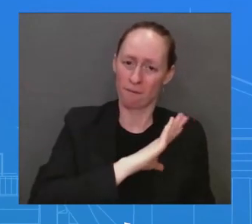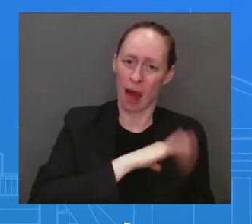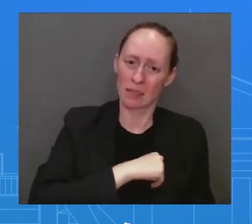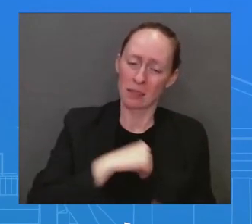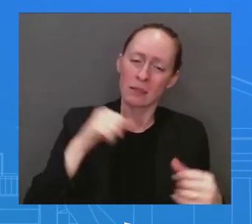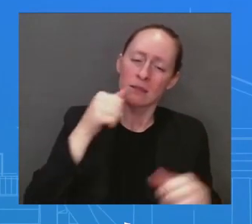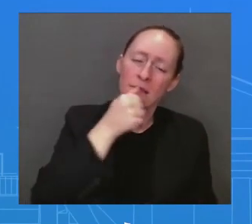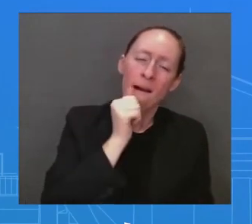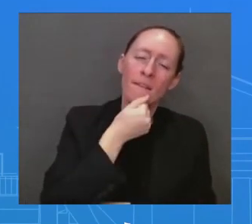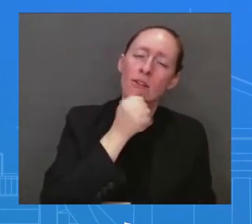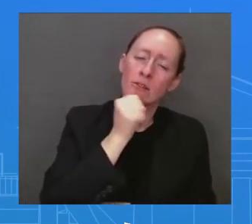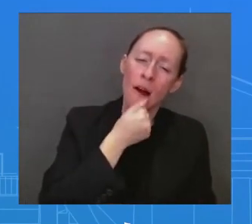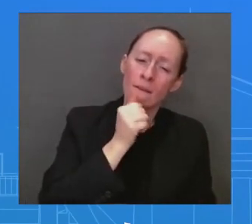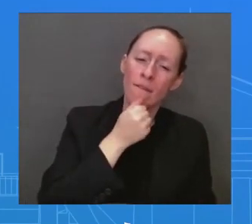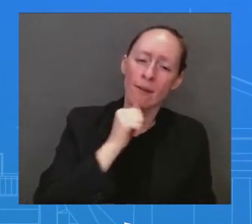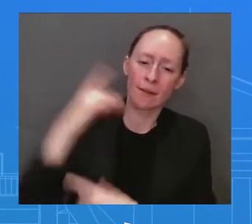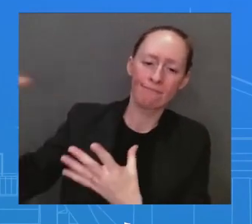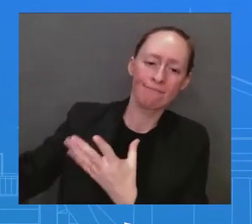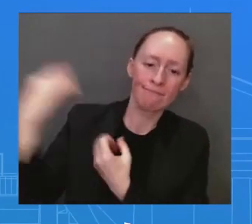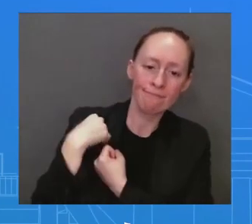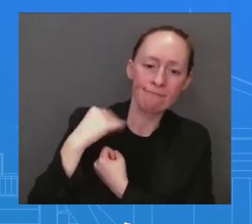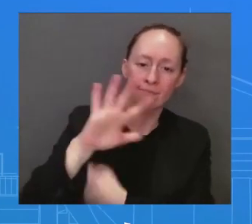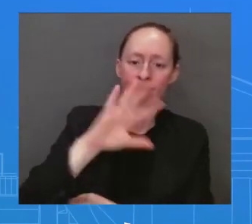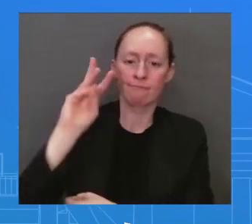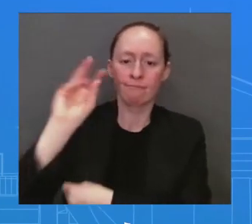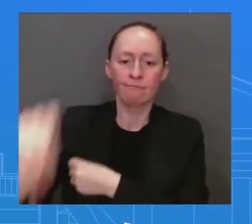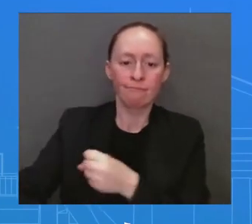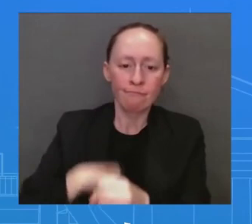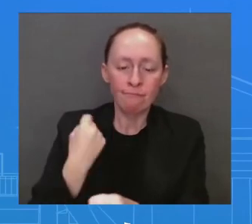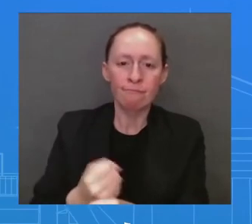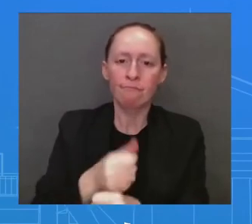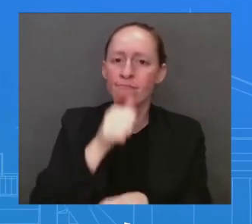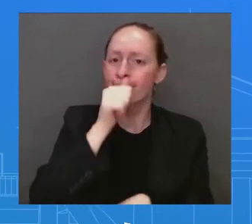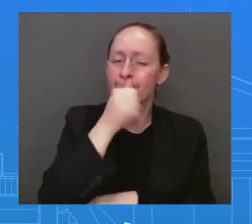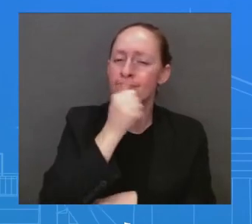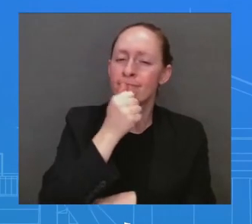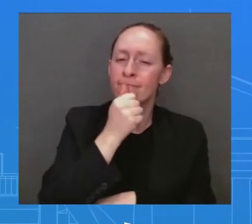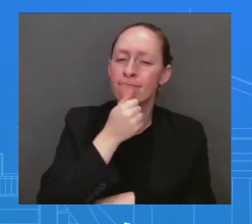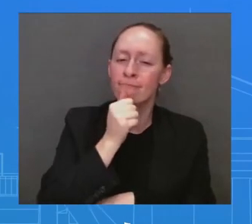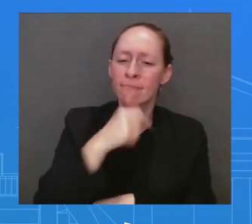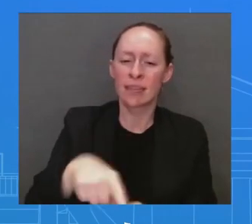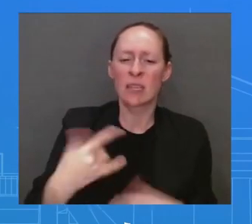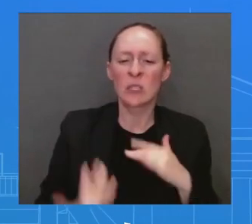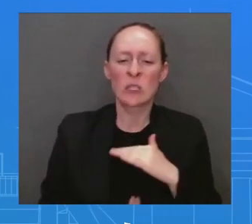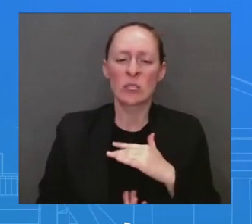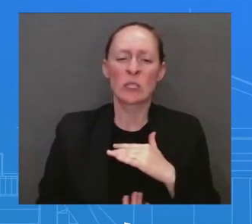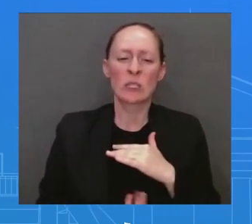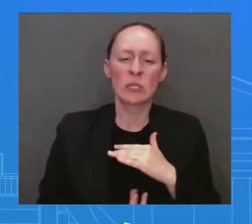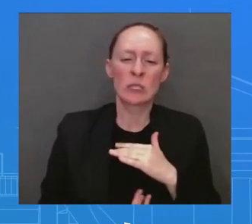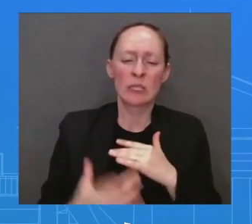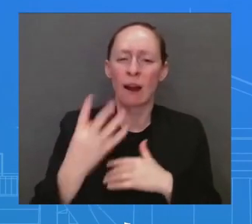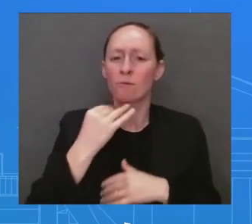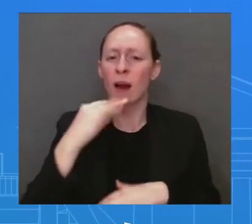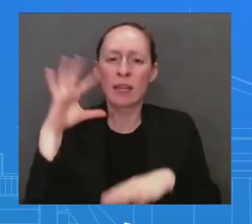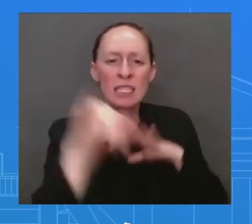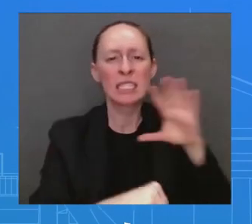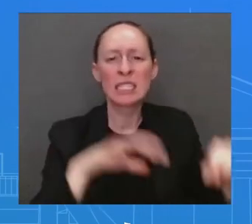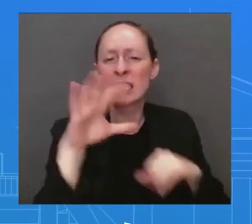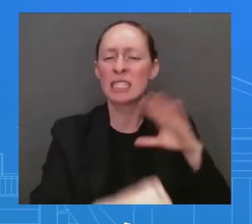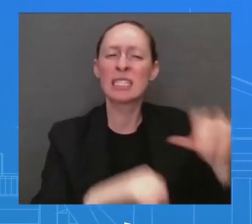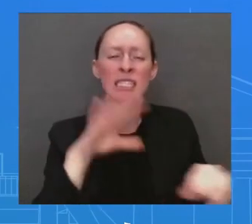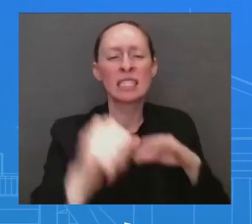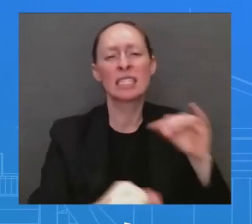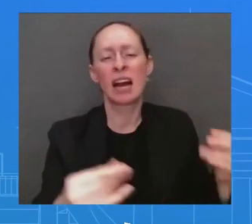on. That statement infuriated a lot of Israelis. I want to know if the administration disagrees with what he